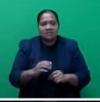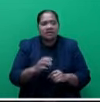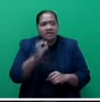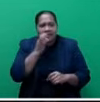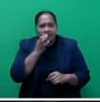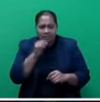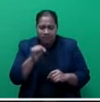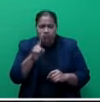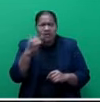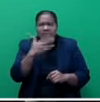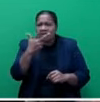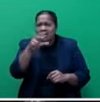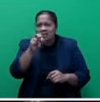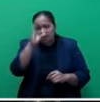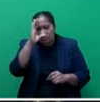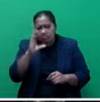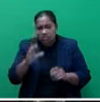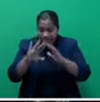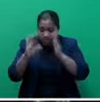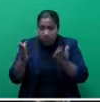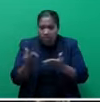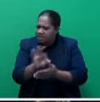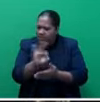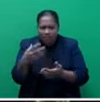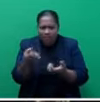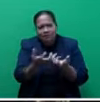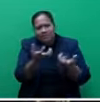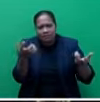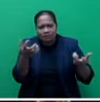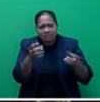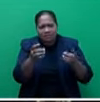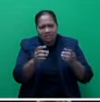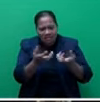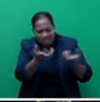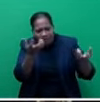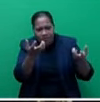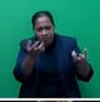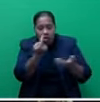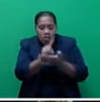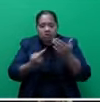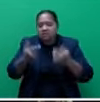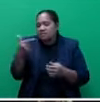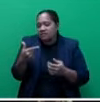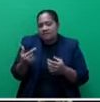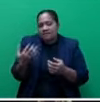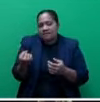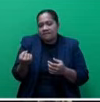So 180 countries around the world don't have a separate division, only 17. And some of these